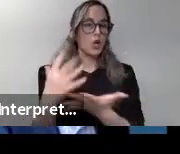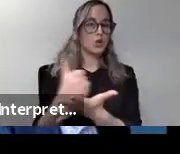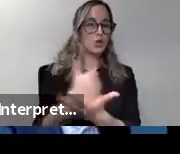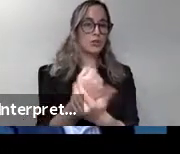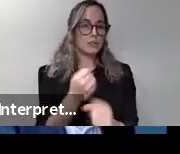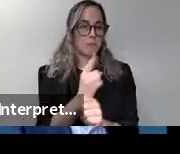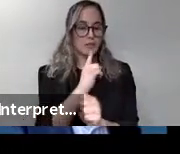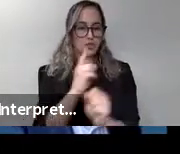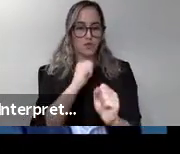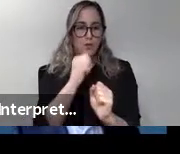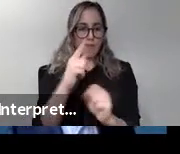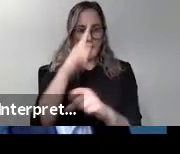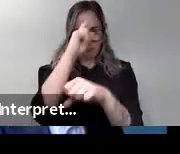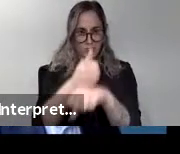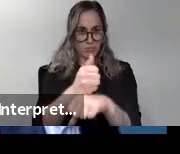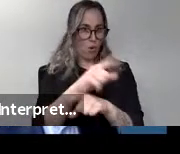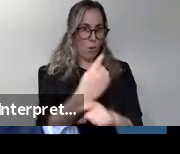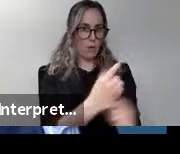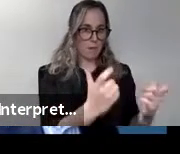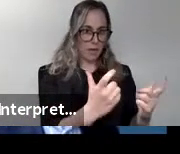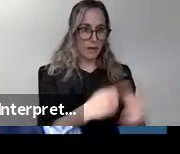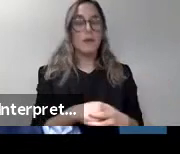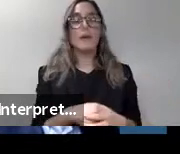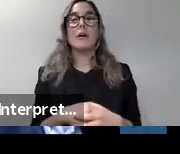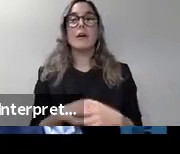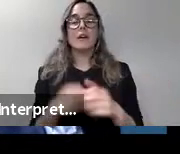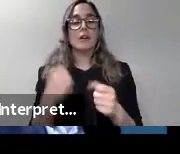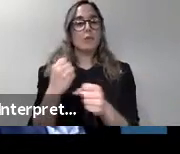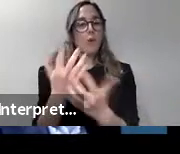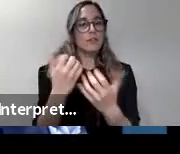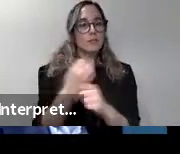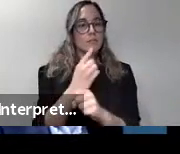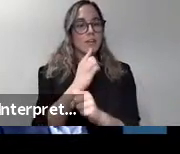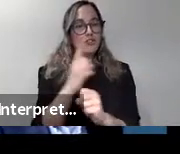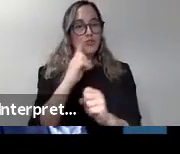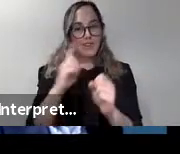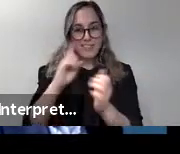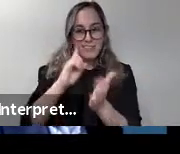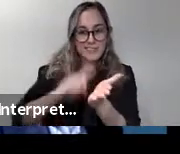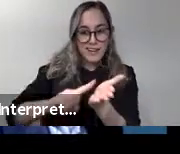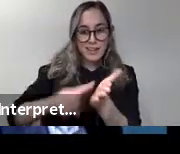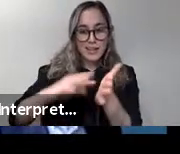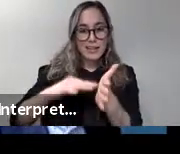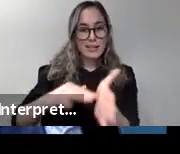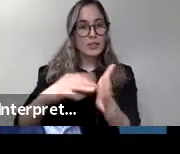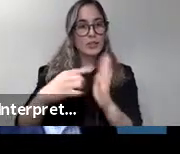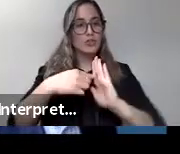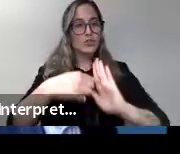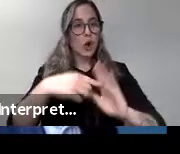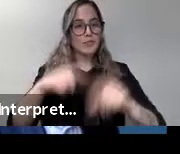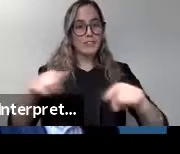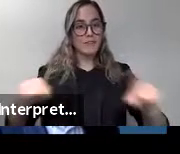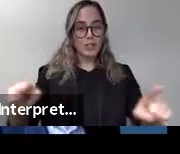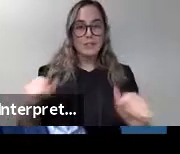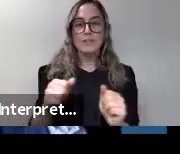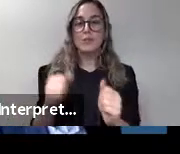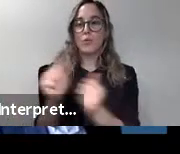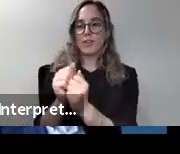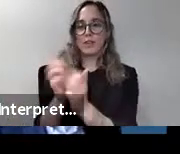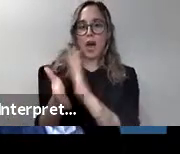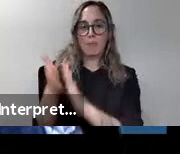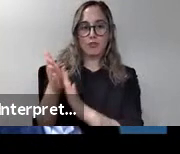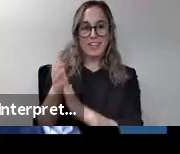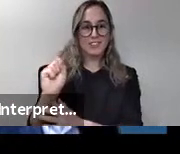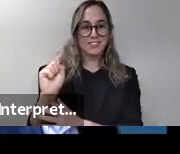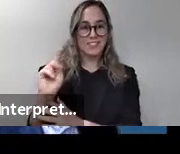operations, which helps ensure the sample can be used to study differences that might be due to having many operations. The approximate median for all